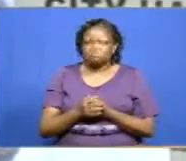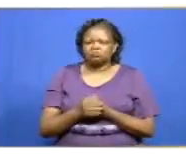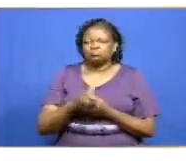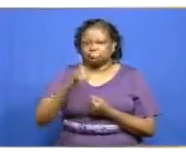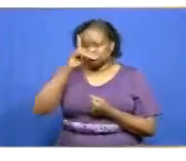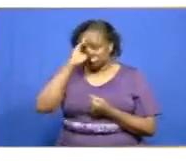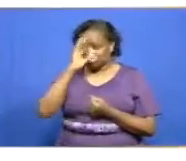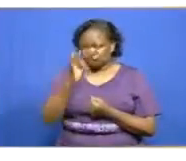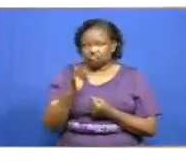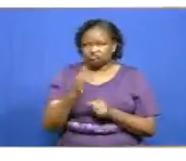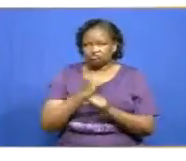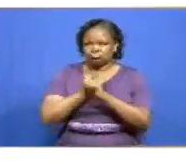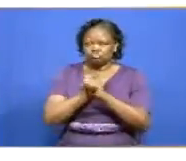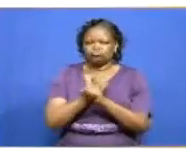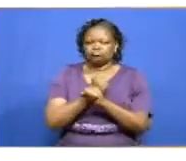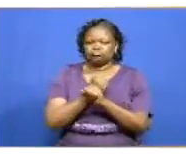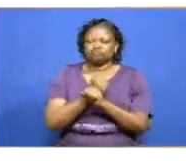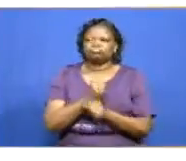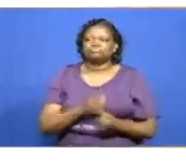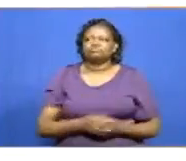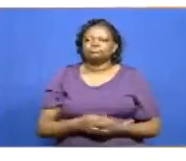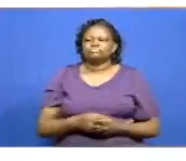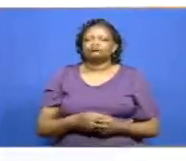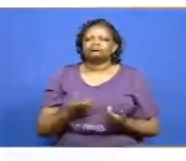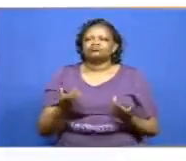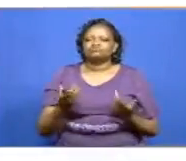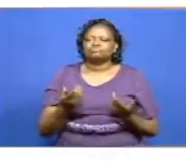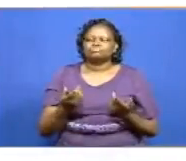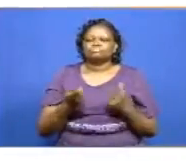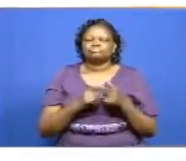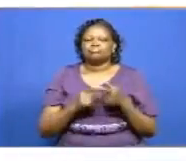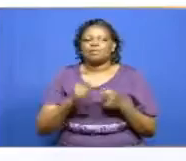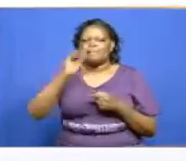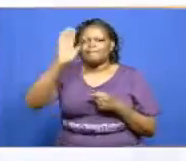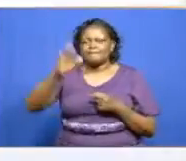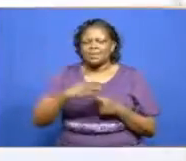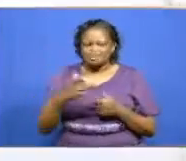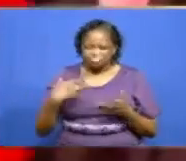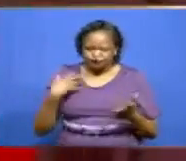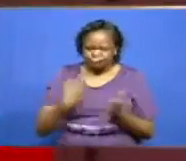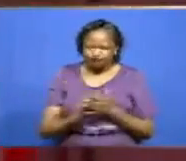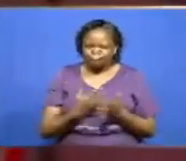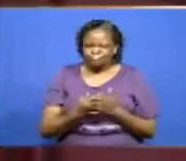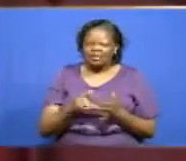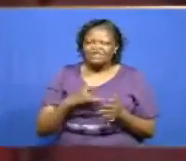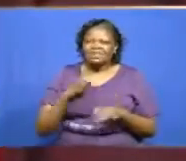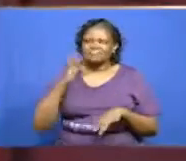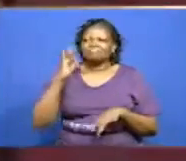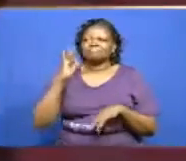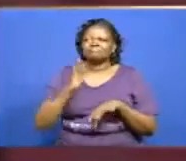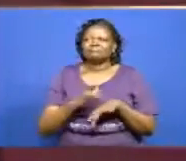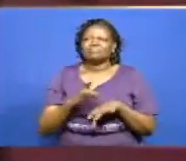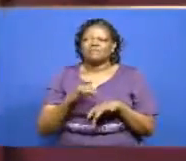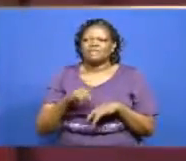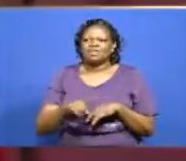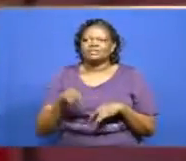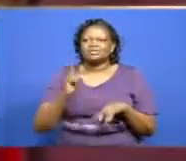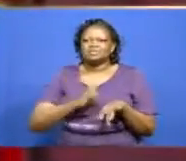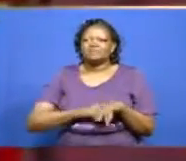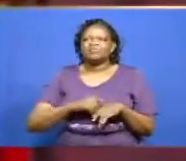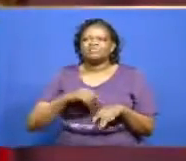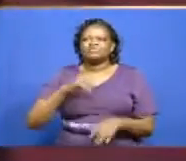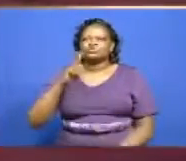measures. 10 months into the pandemic, Parliament has felt the pain of the virus, having lost 2 members of the